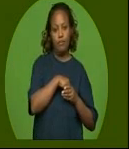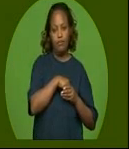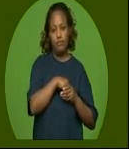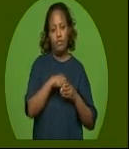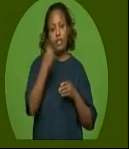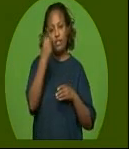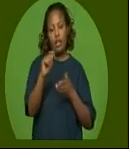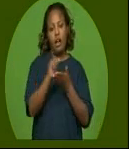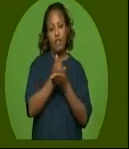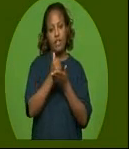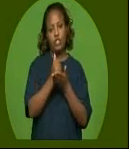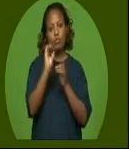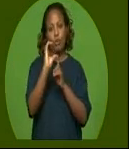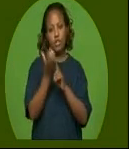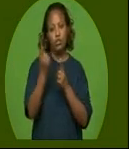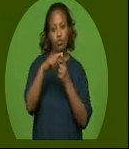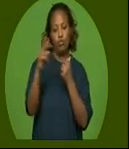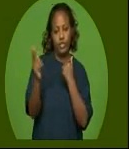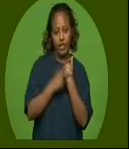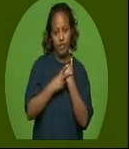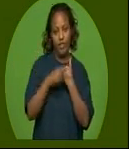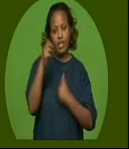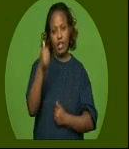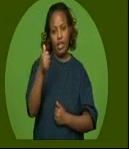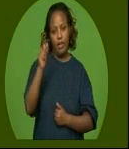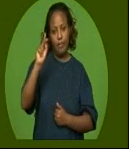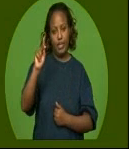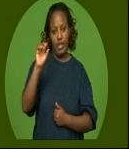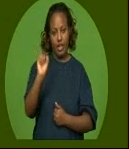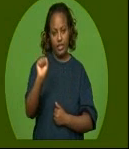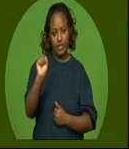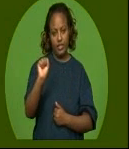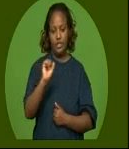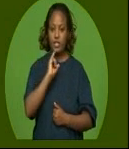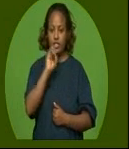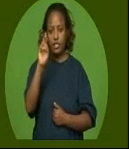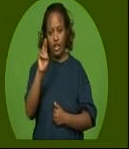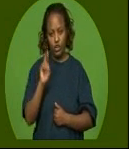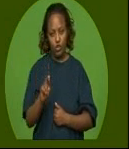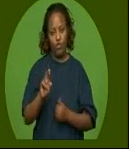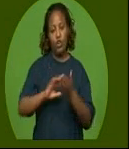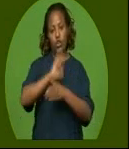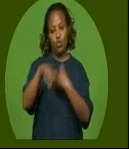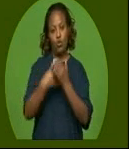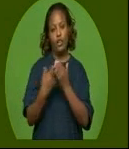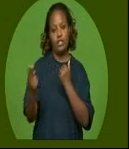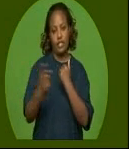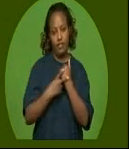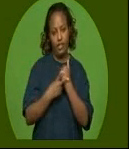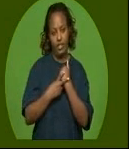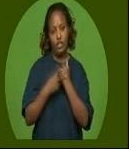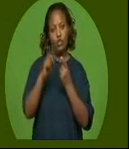income. The average propensity to save, APS, is the ratio of